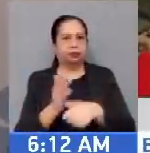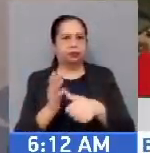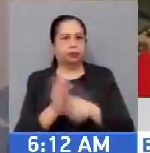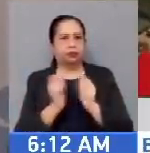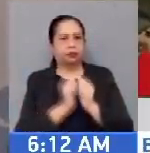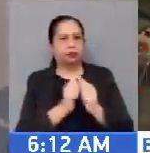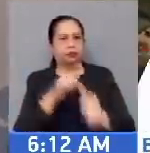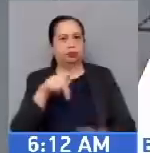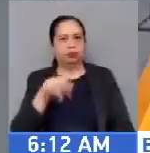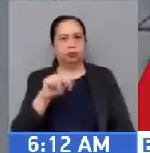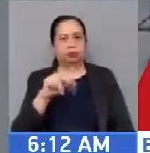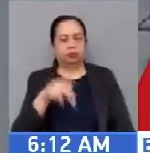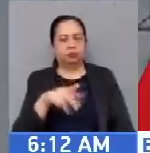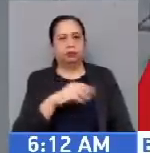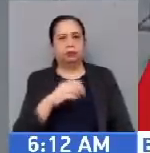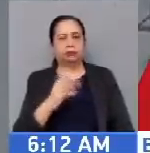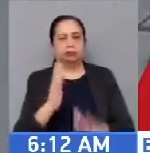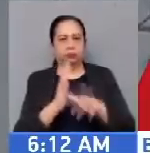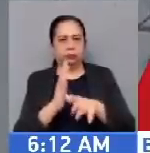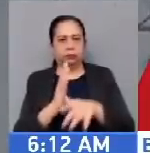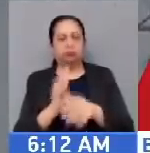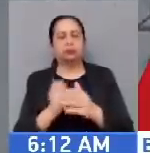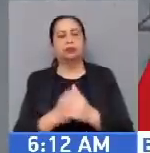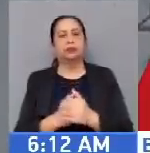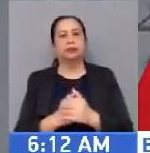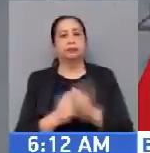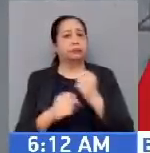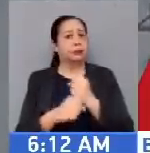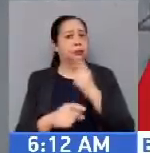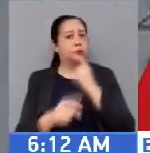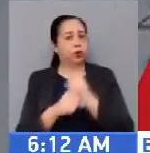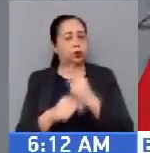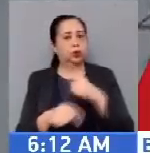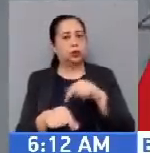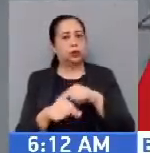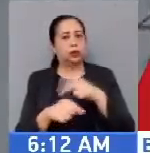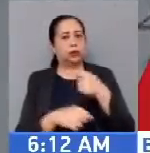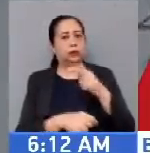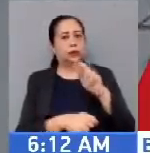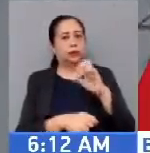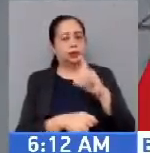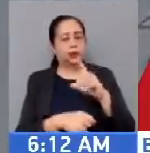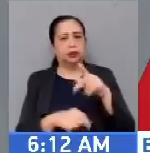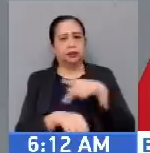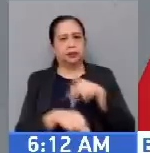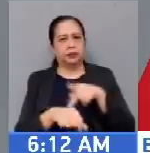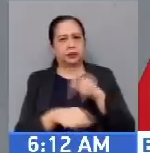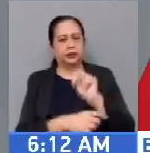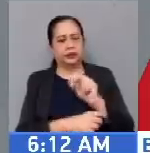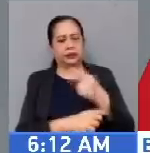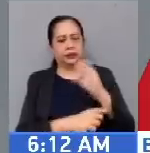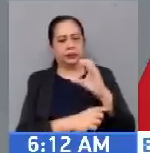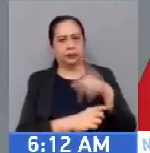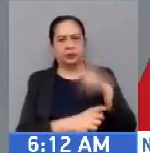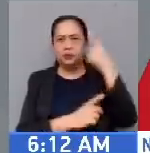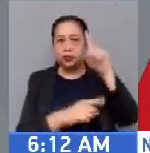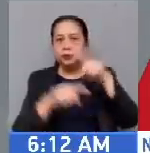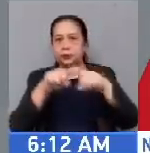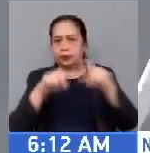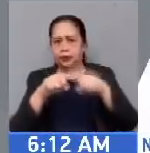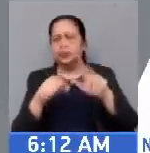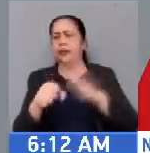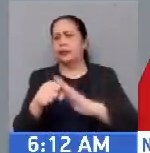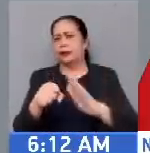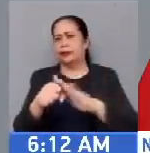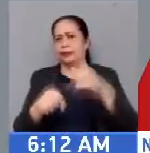Comelec election. Siniguro naman ng National Grid Corporation of the Philippines o NGCP na sapat ang supply ng kuryente